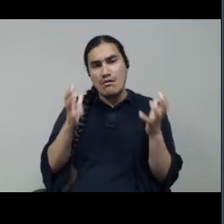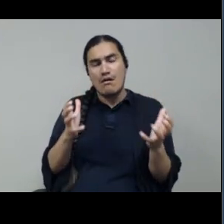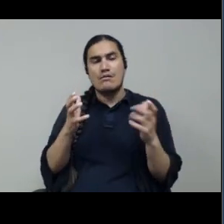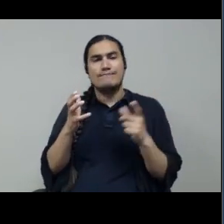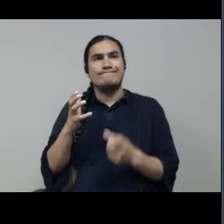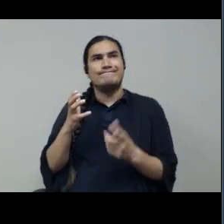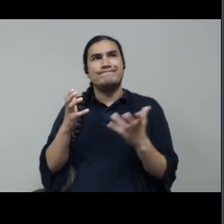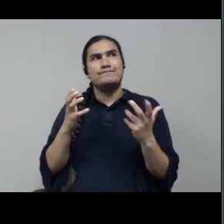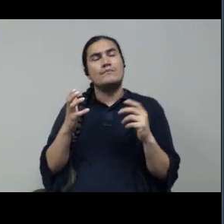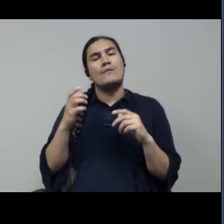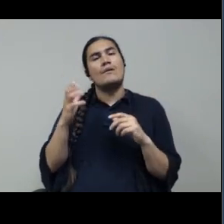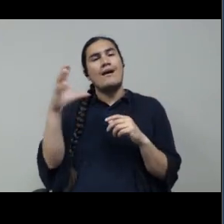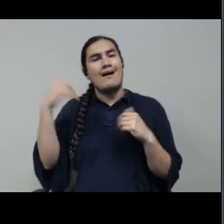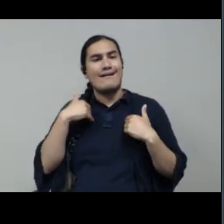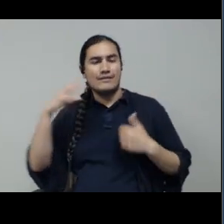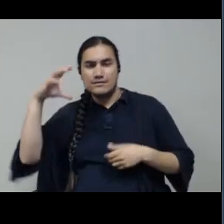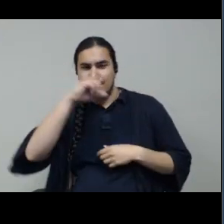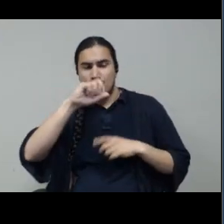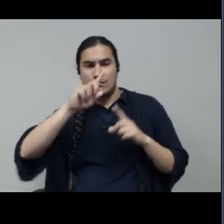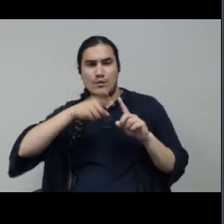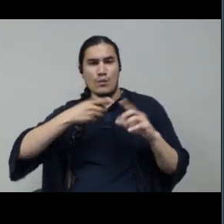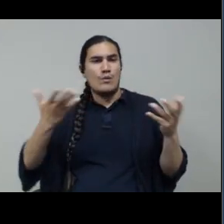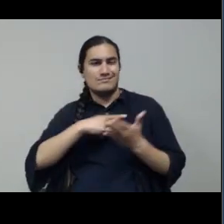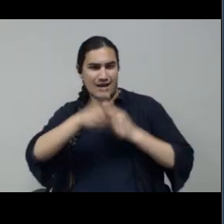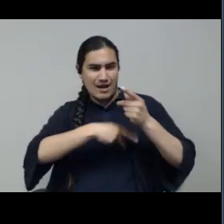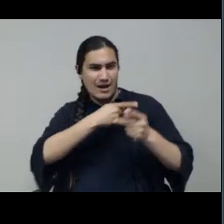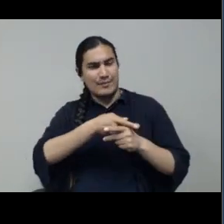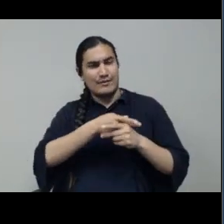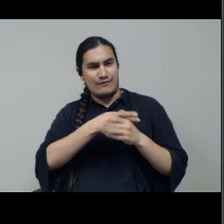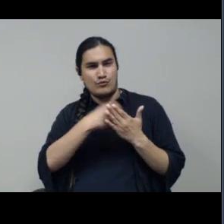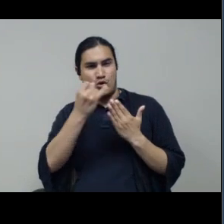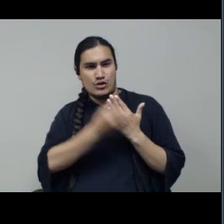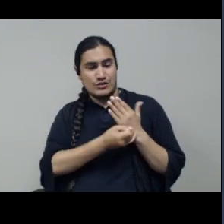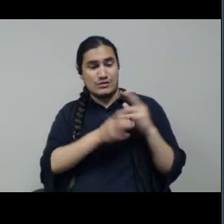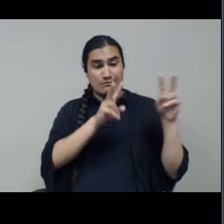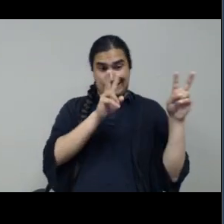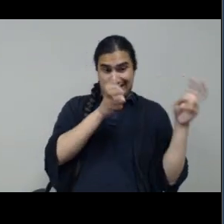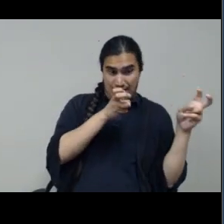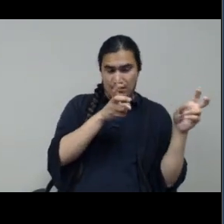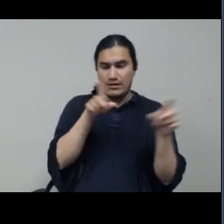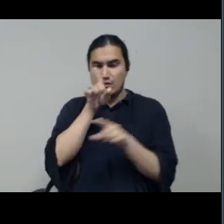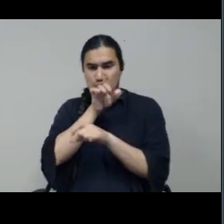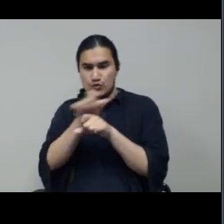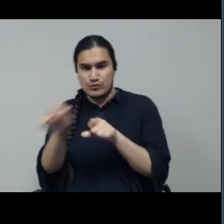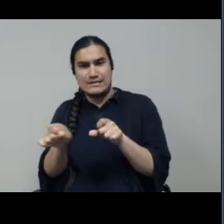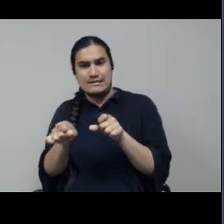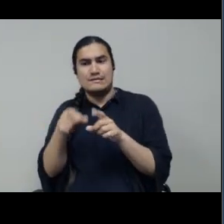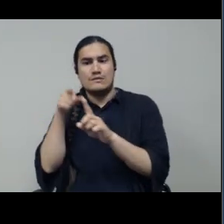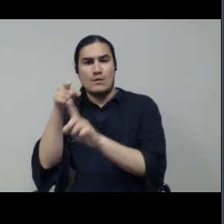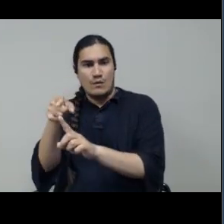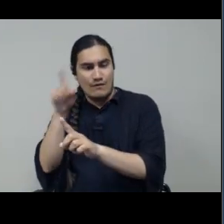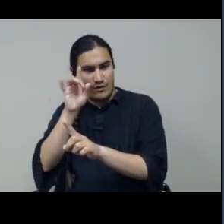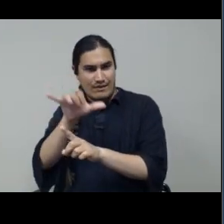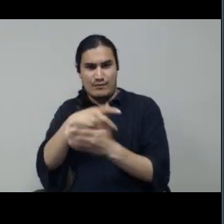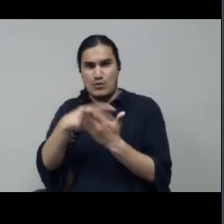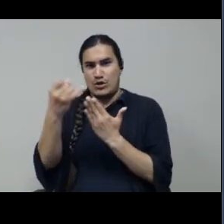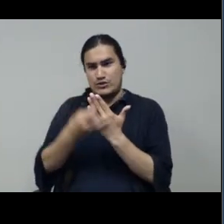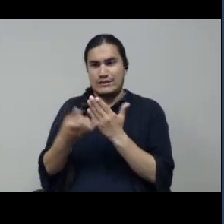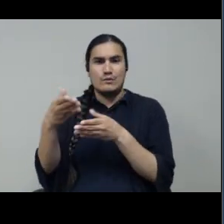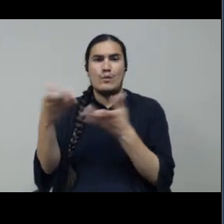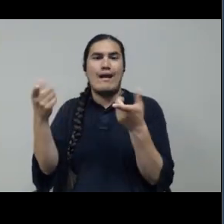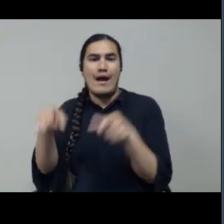there's an assumption of what kind of project something is based on a title versus what the actual outcome was of the project. And so how